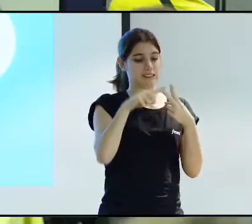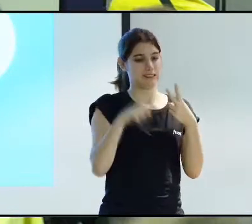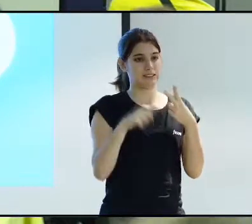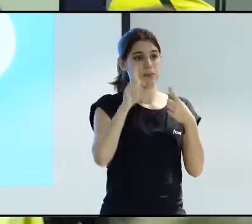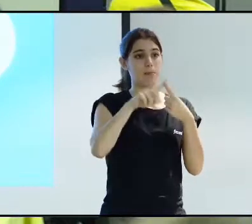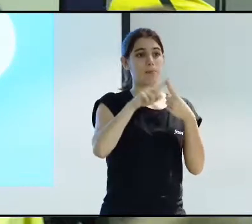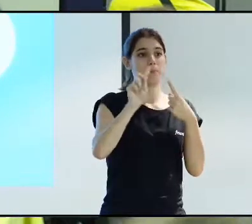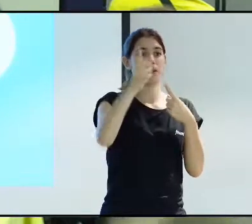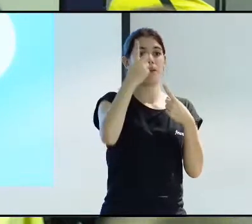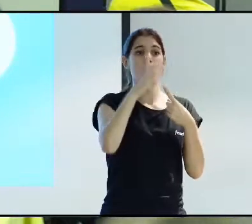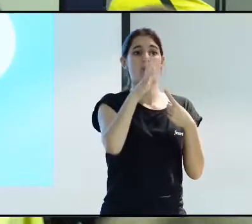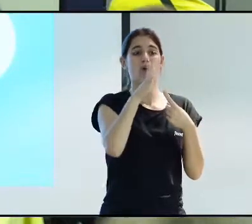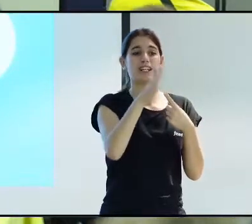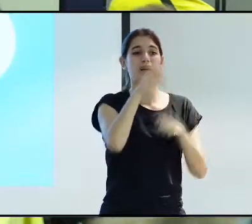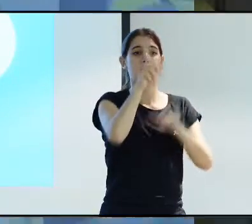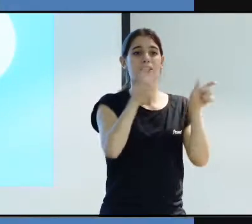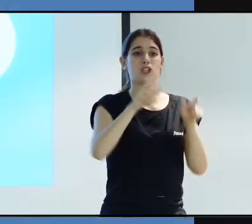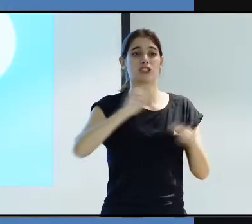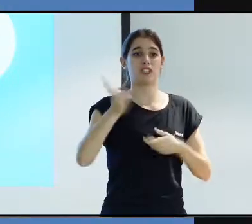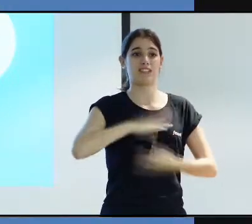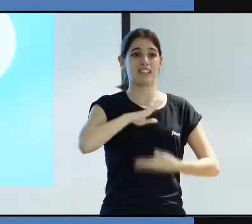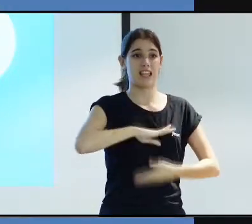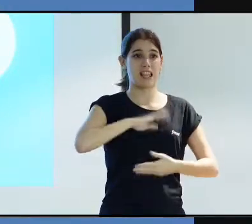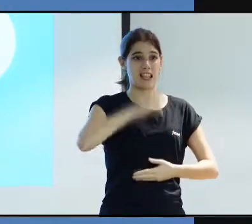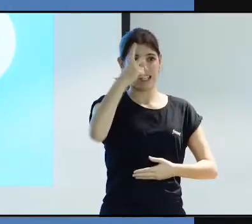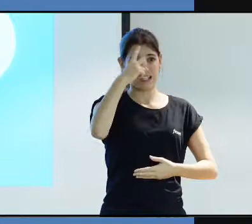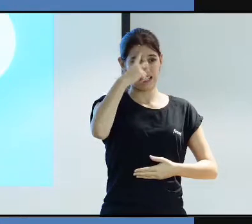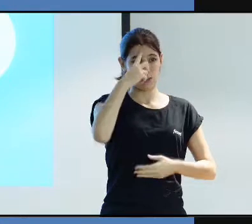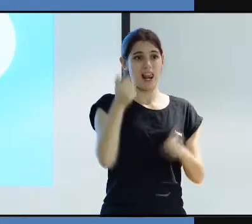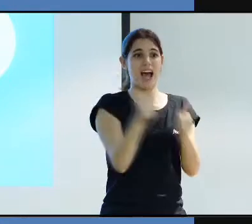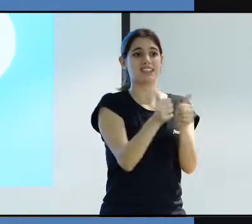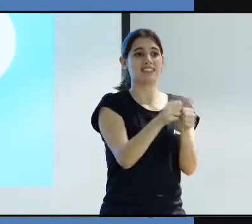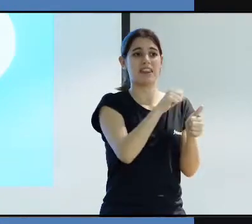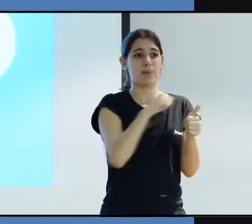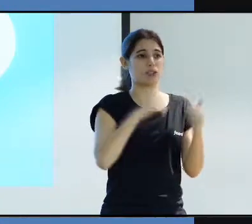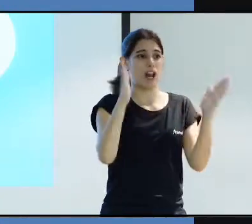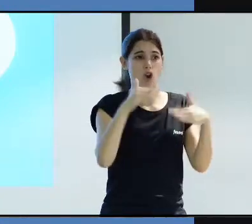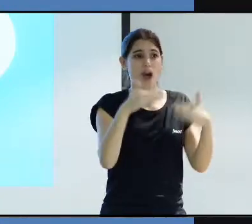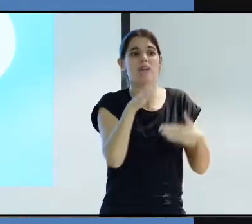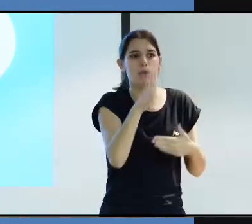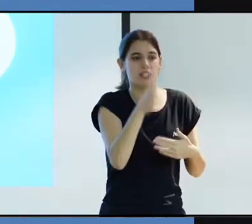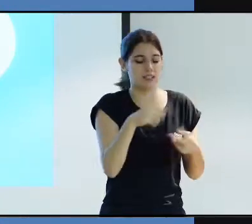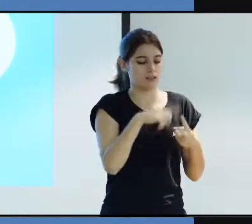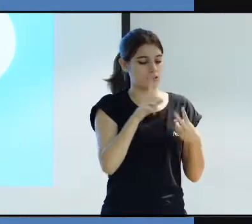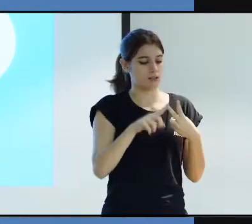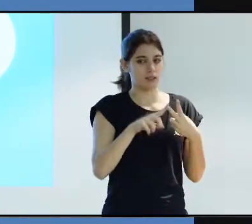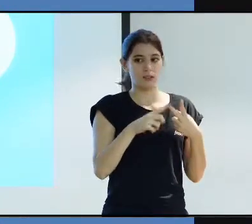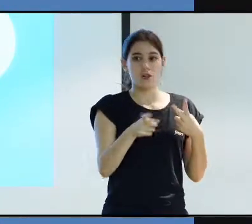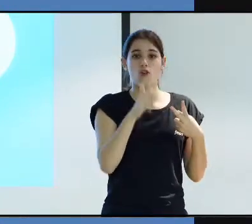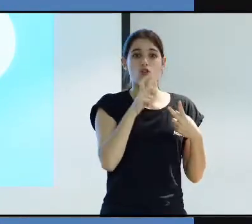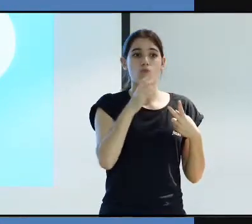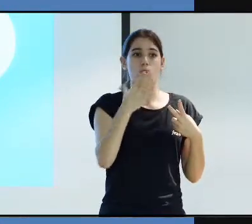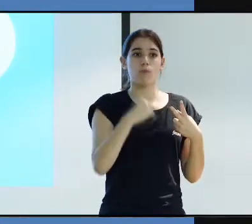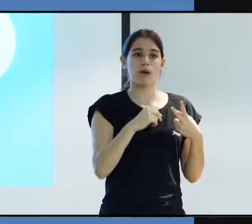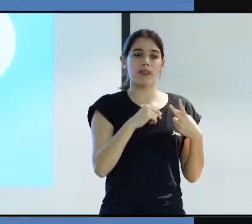address three issues. Why do people with functional intellectual diversity or